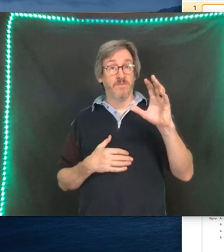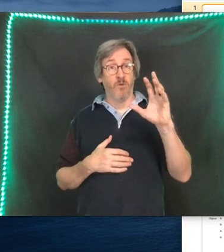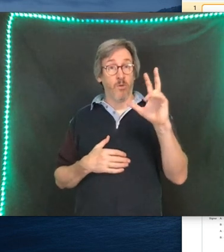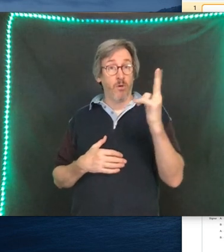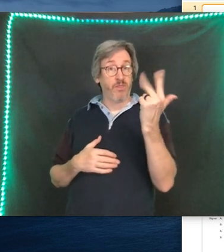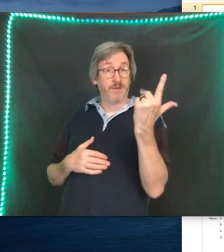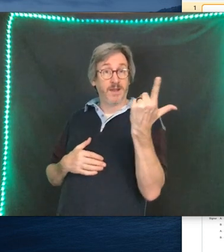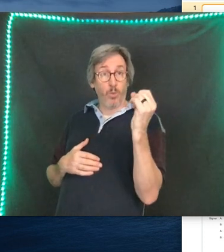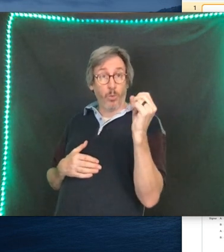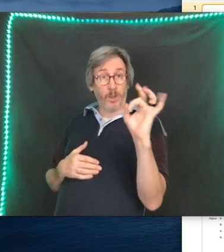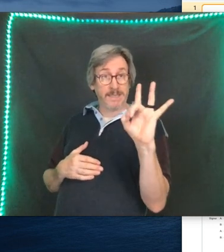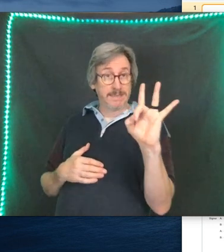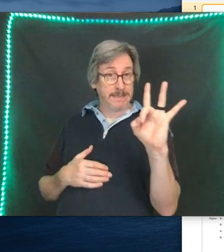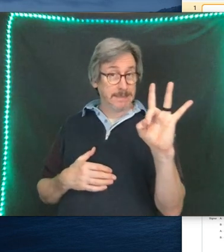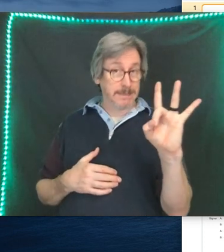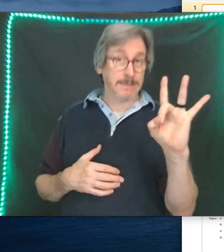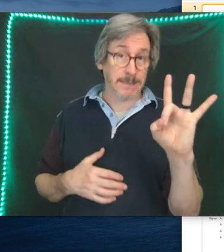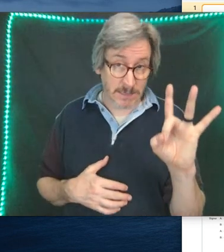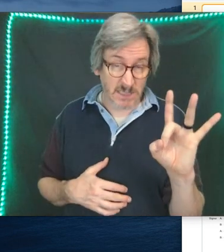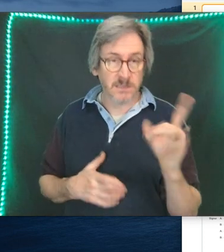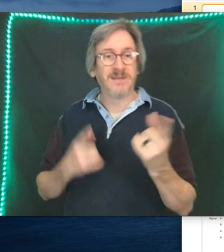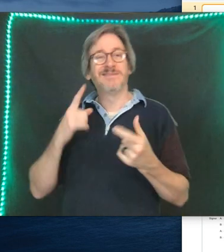Okay,